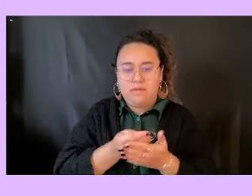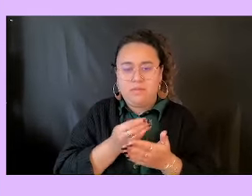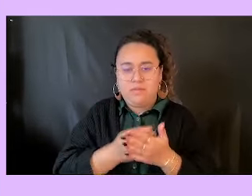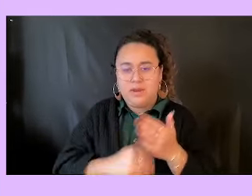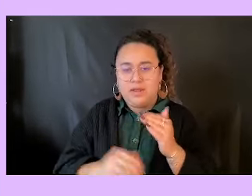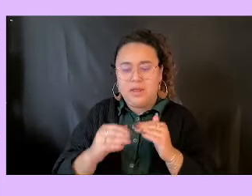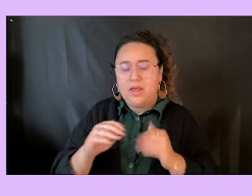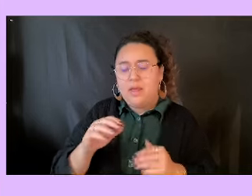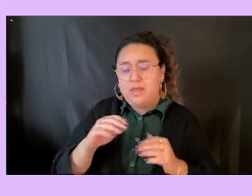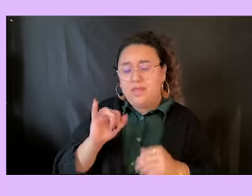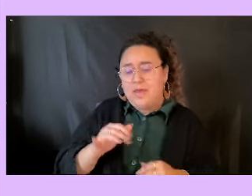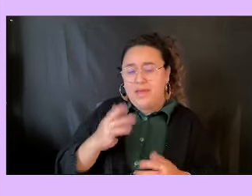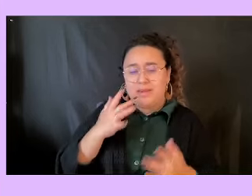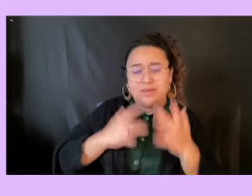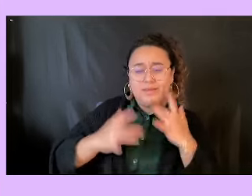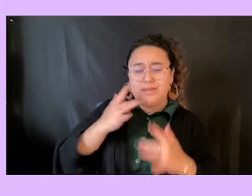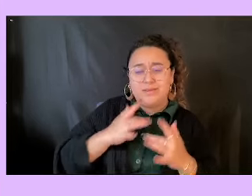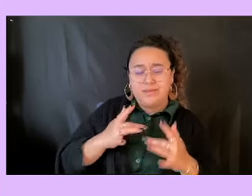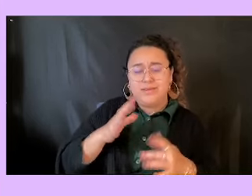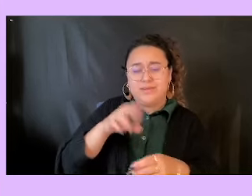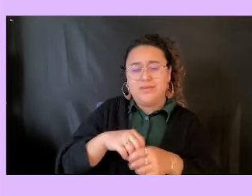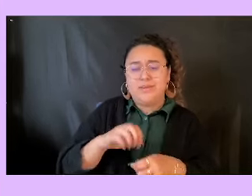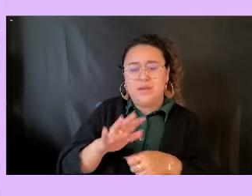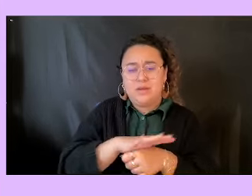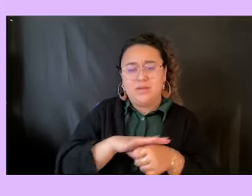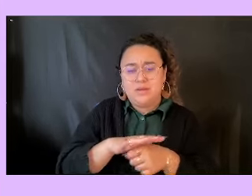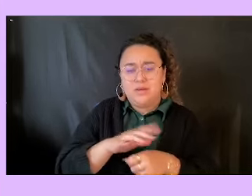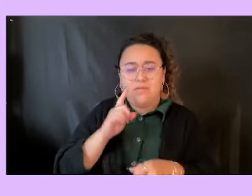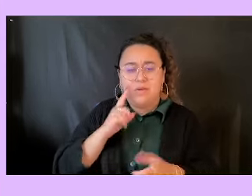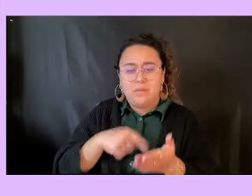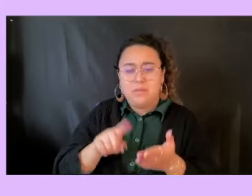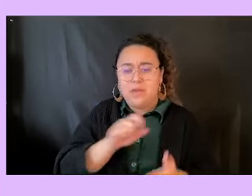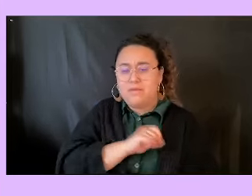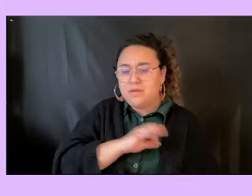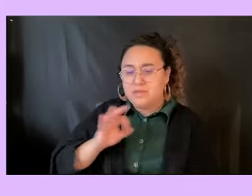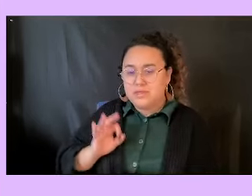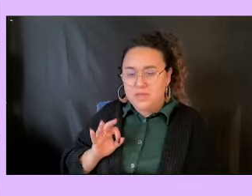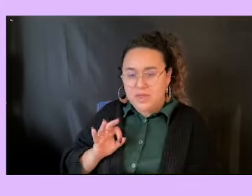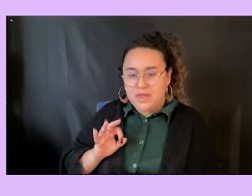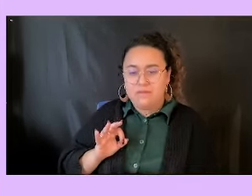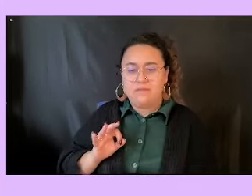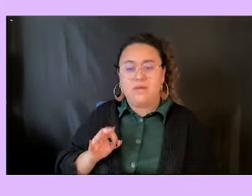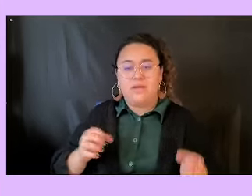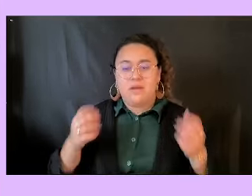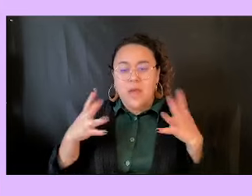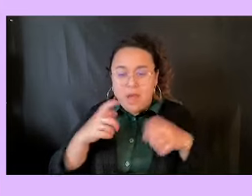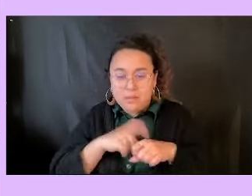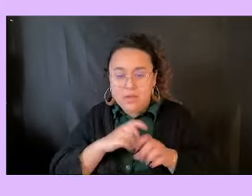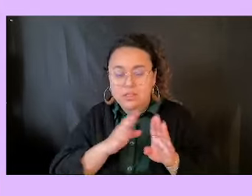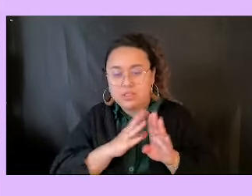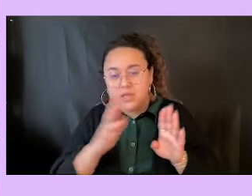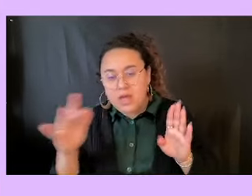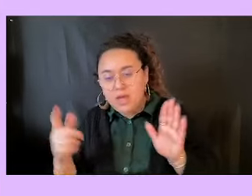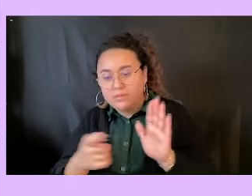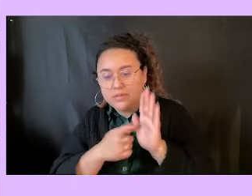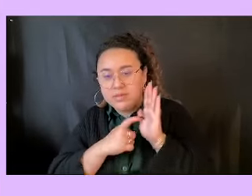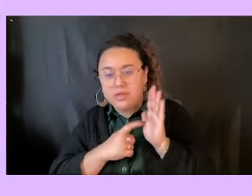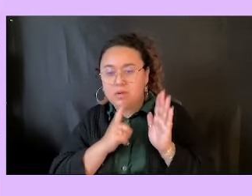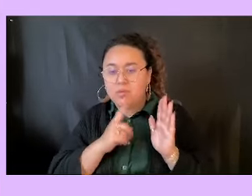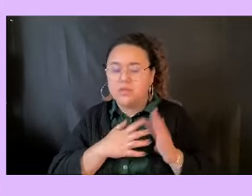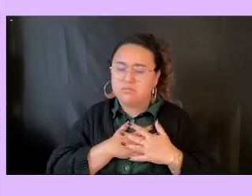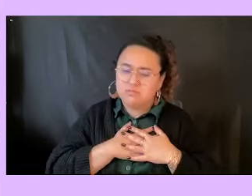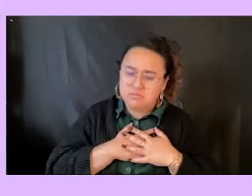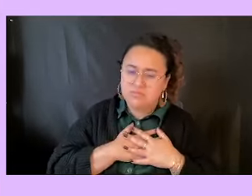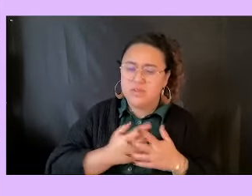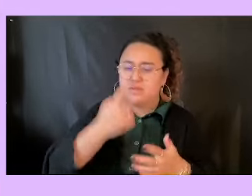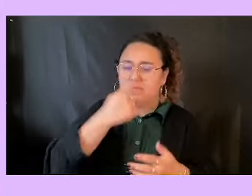that have entered our sector around pay for staff, the amount of time that happens. And so it's been heartening for me to see,